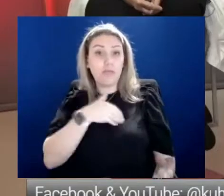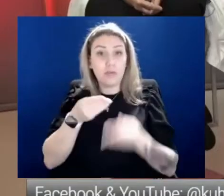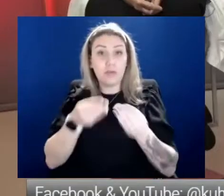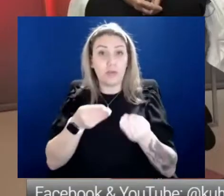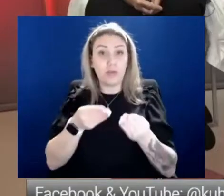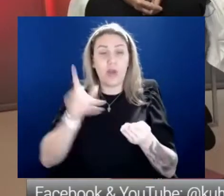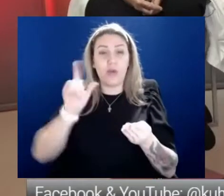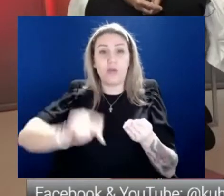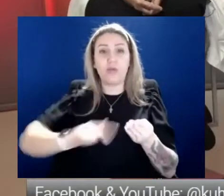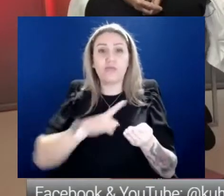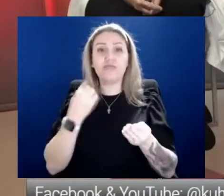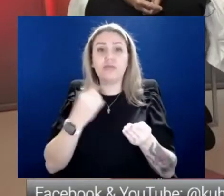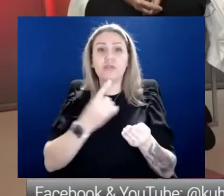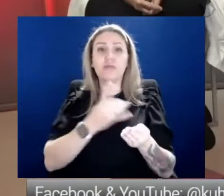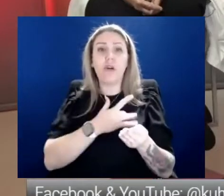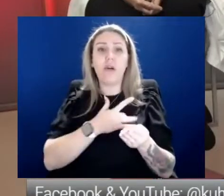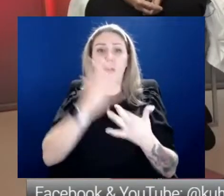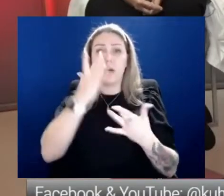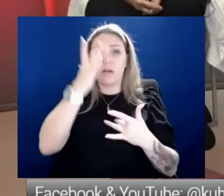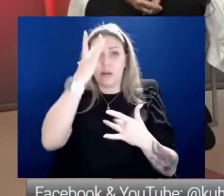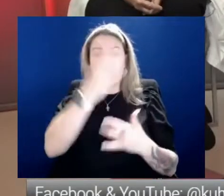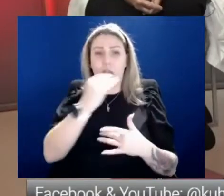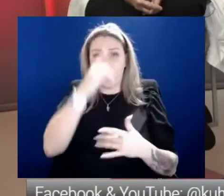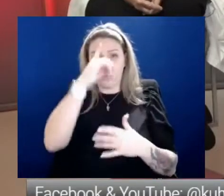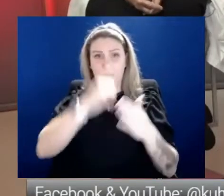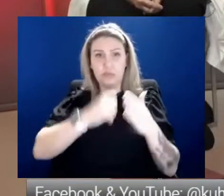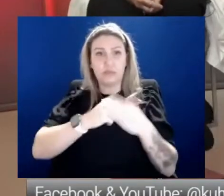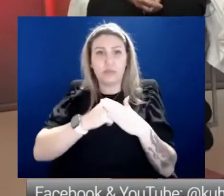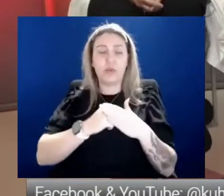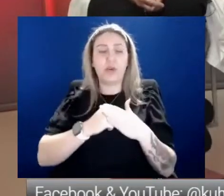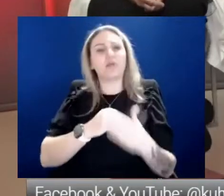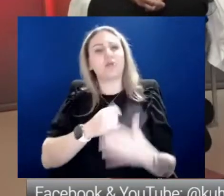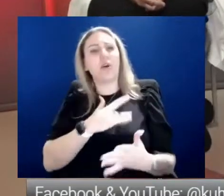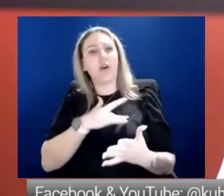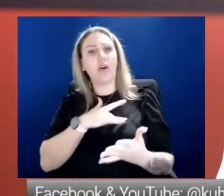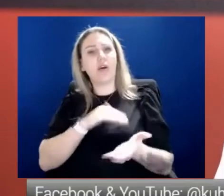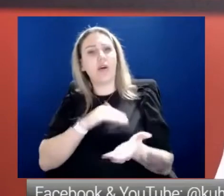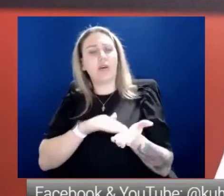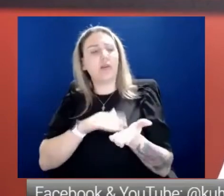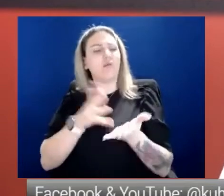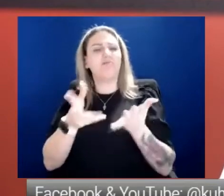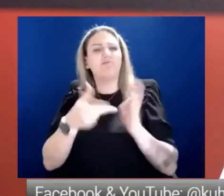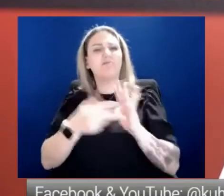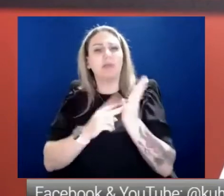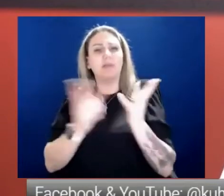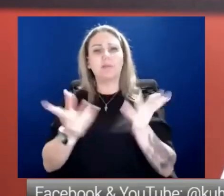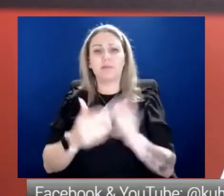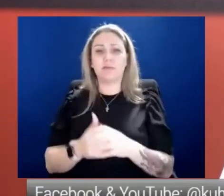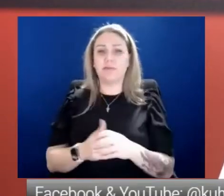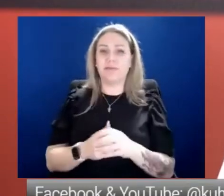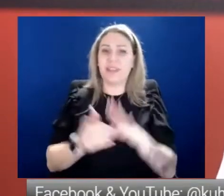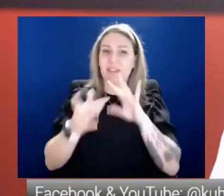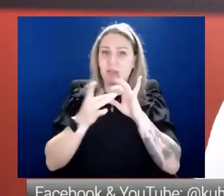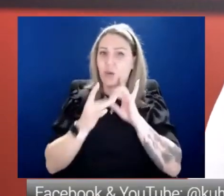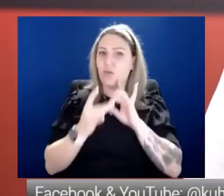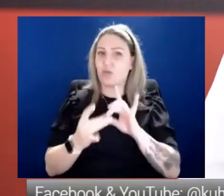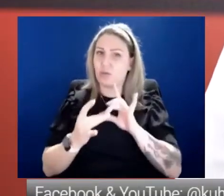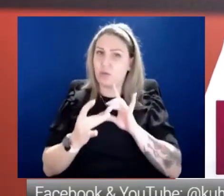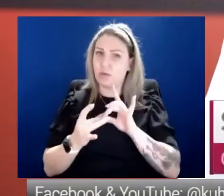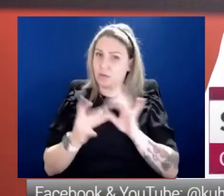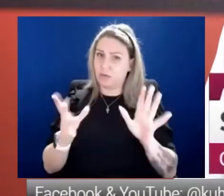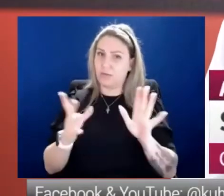and stroke. As a cardiologist, what do you make of this study? So it's an association at best. Okay, it's a